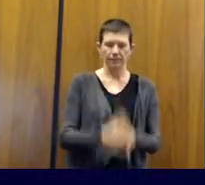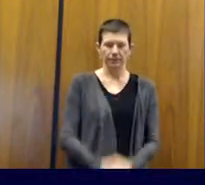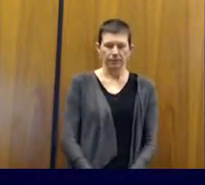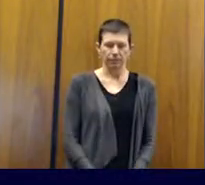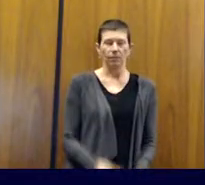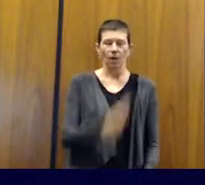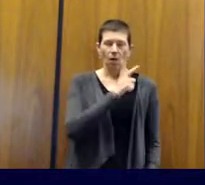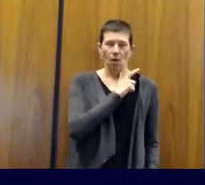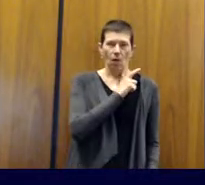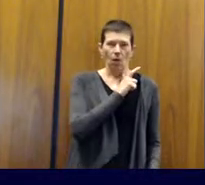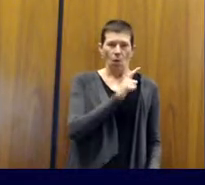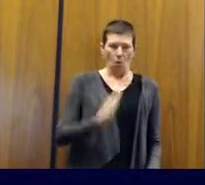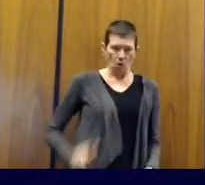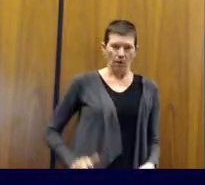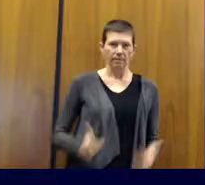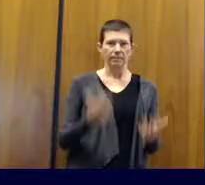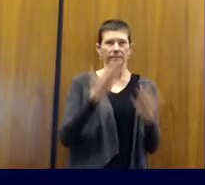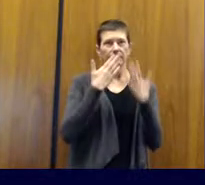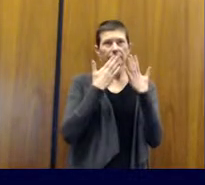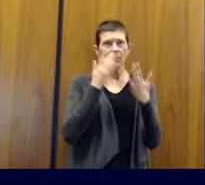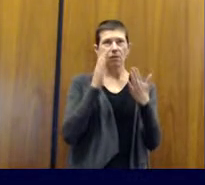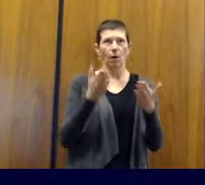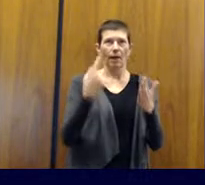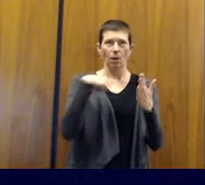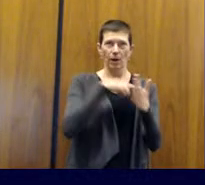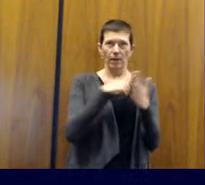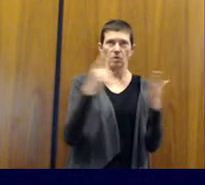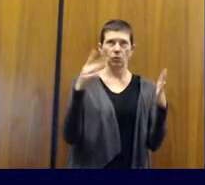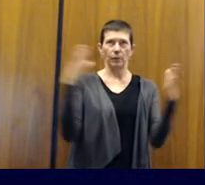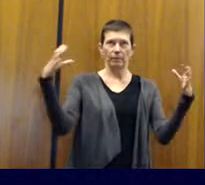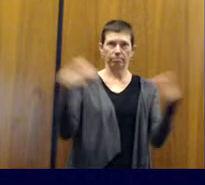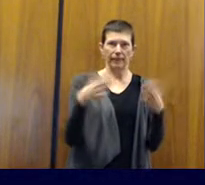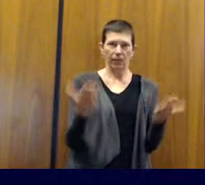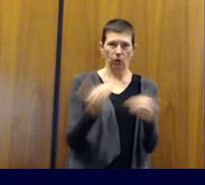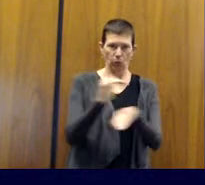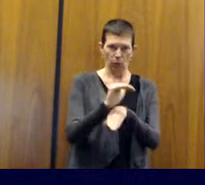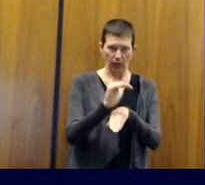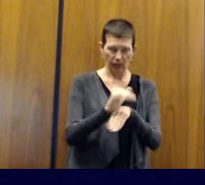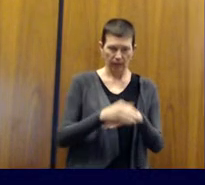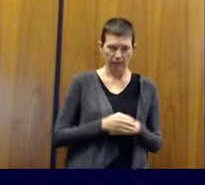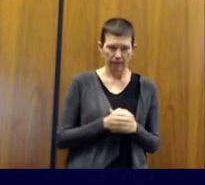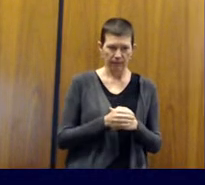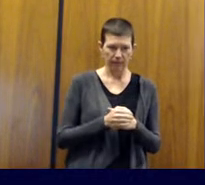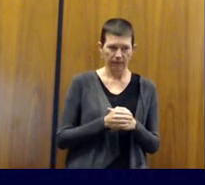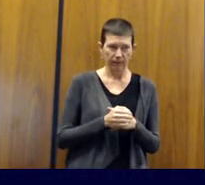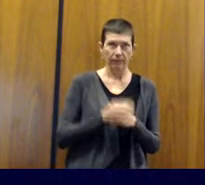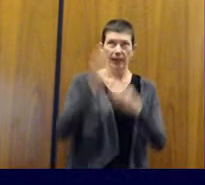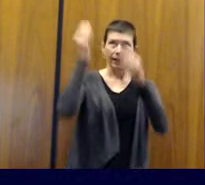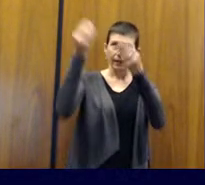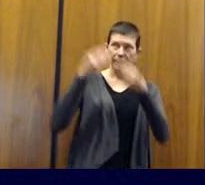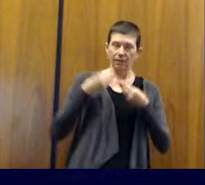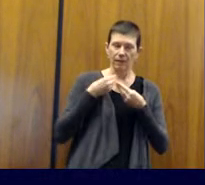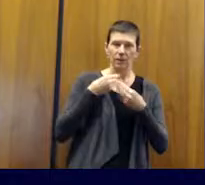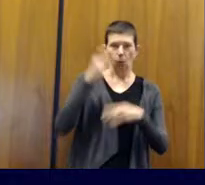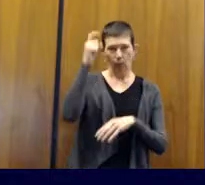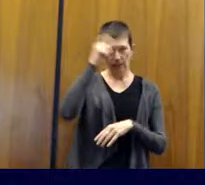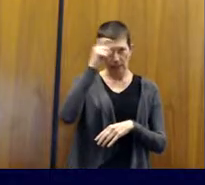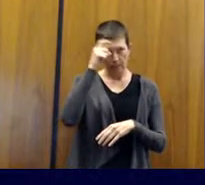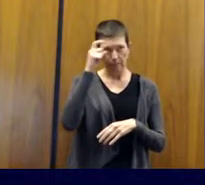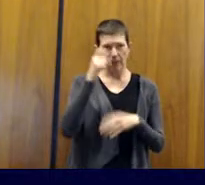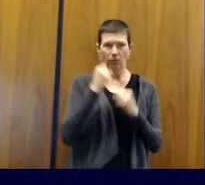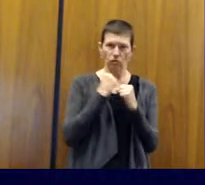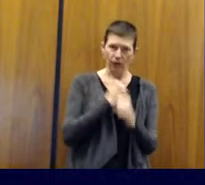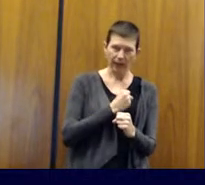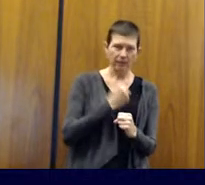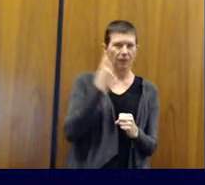Lord, thank you for allowing us all to be here tonight, and give us the wisdom and the strength to make